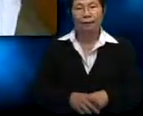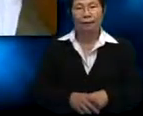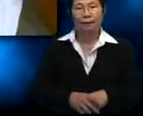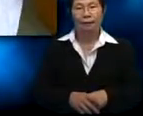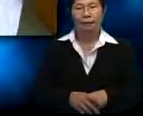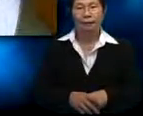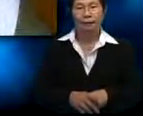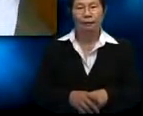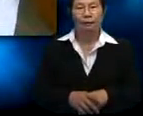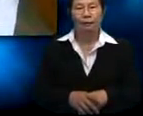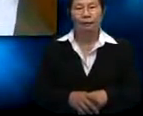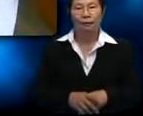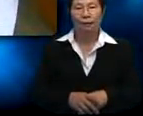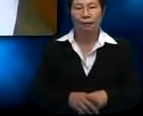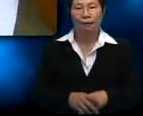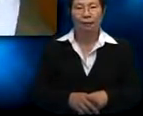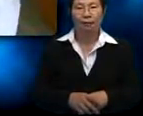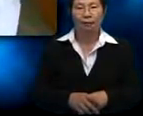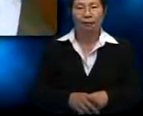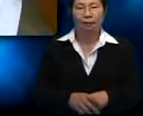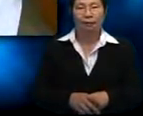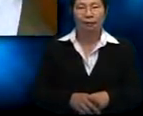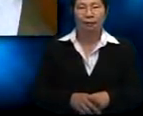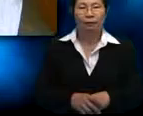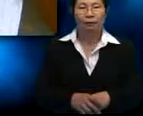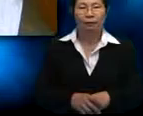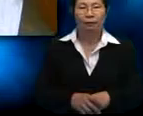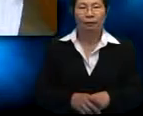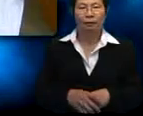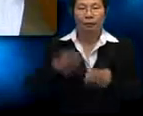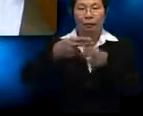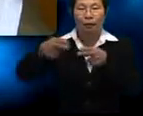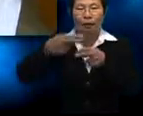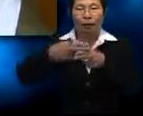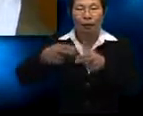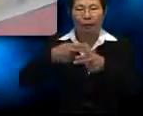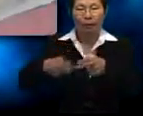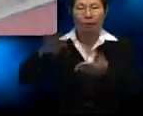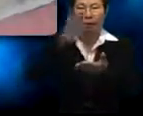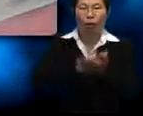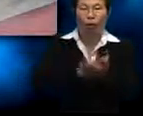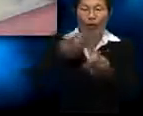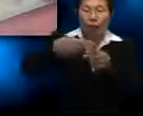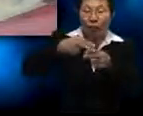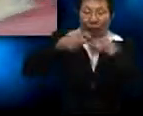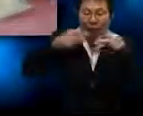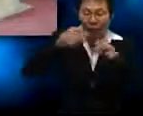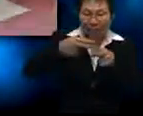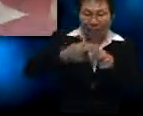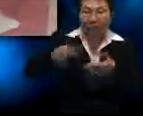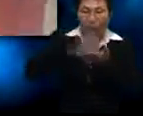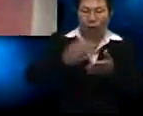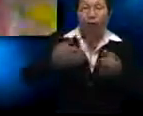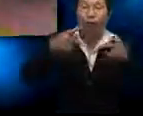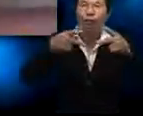shaving blade. Okay. And put it on a tissue paper. On the